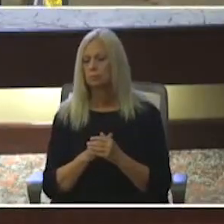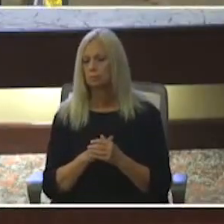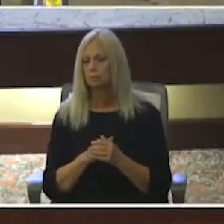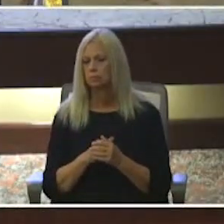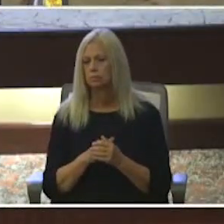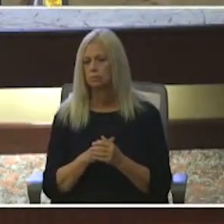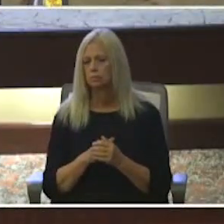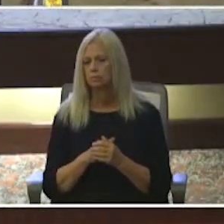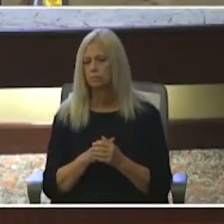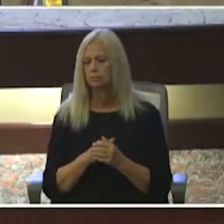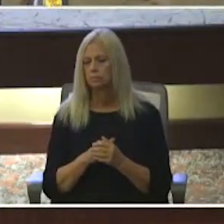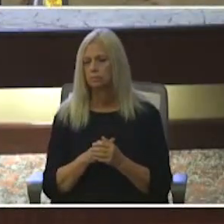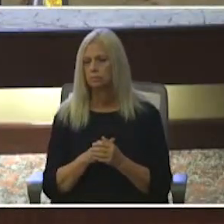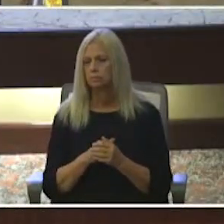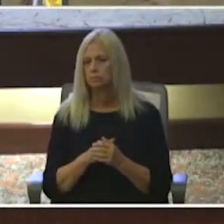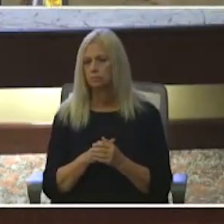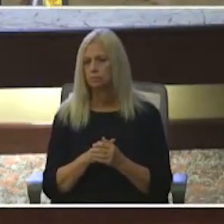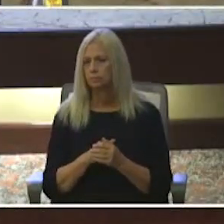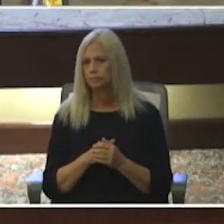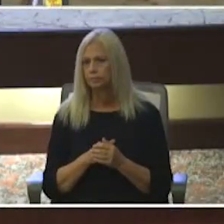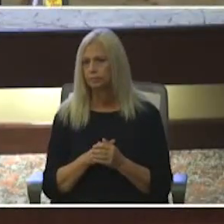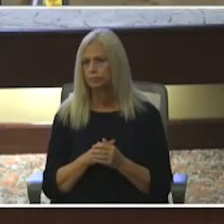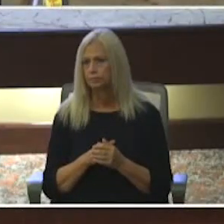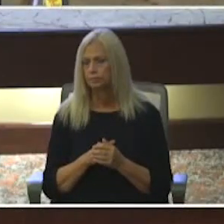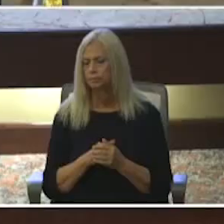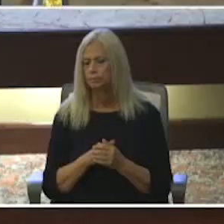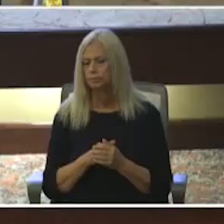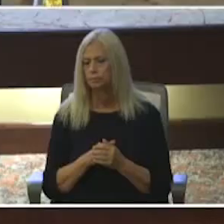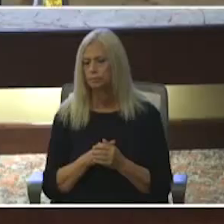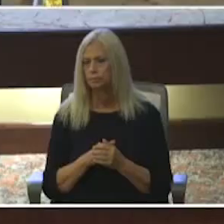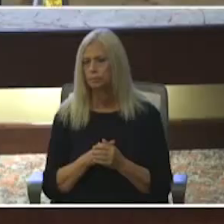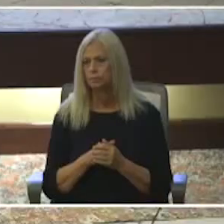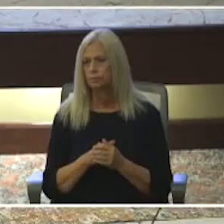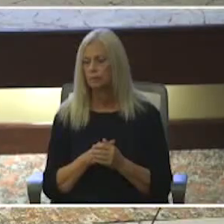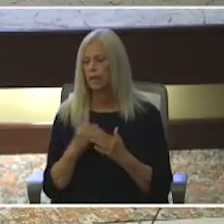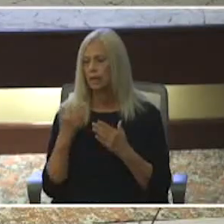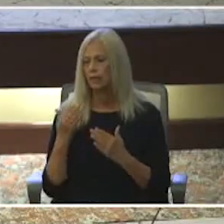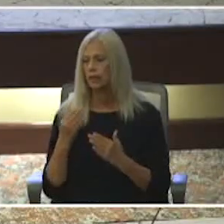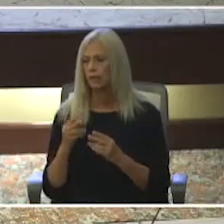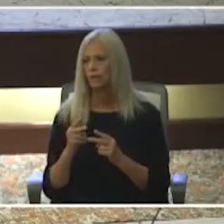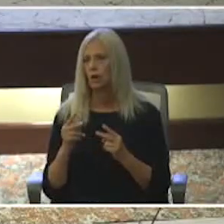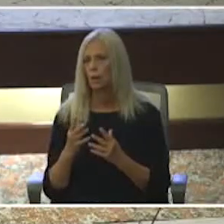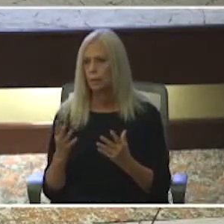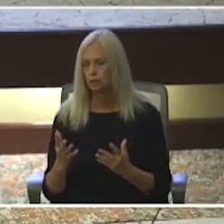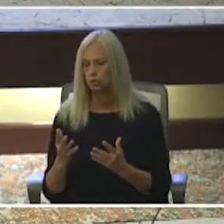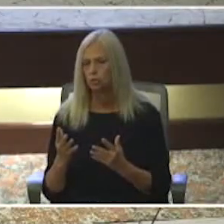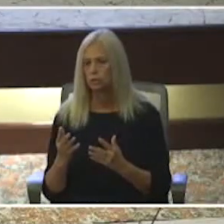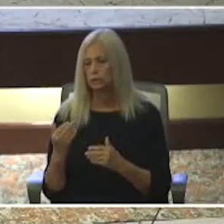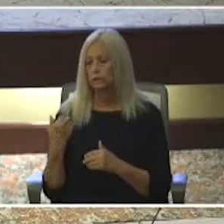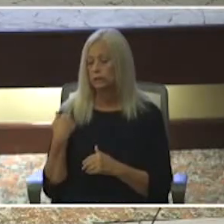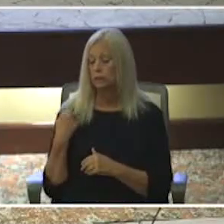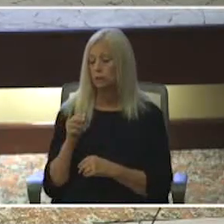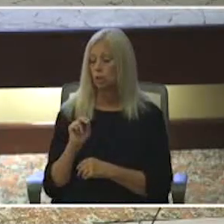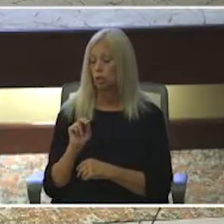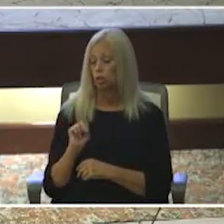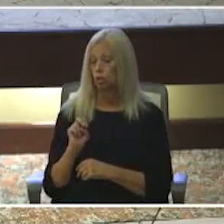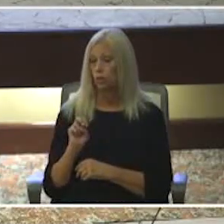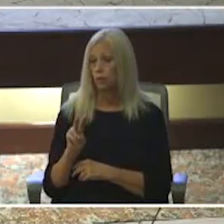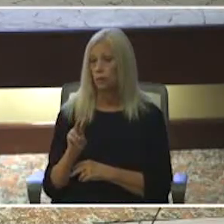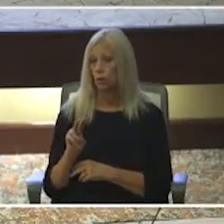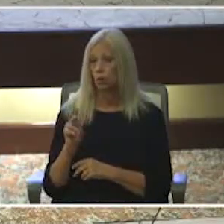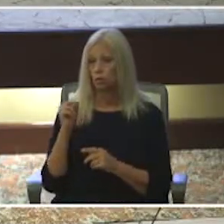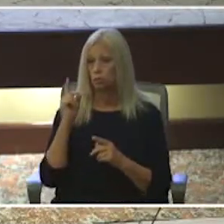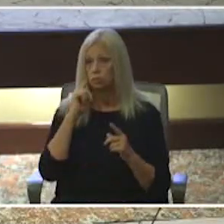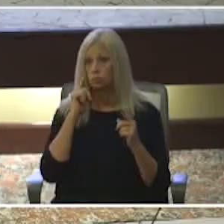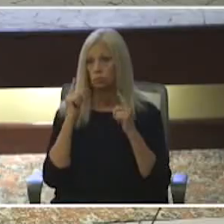so appreciate it. No, I'll say thank you all very much. I heard from a lot of people last November about that. And I also heard